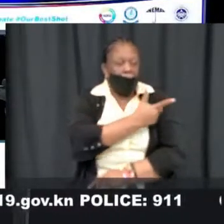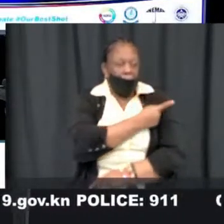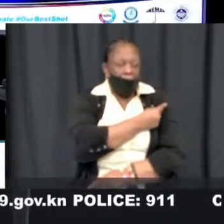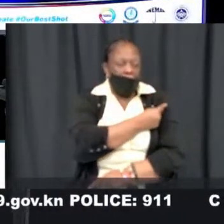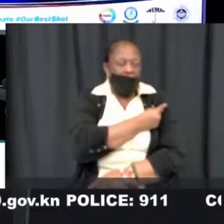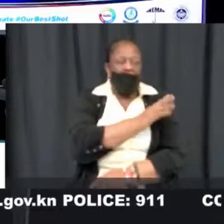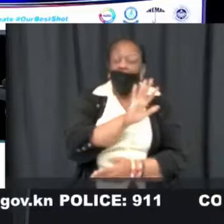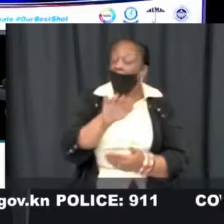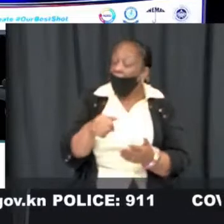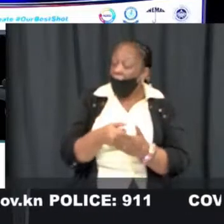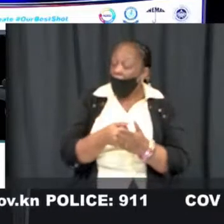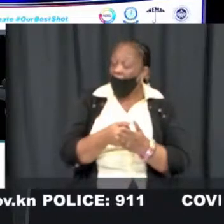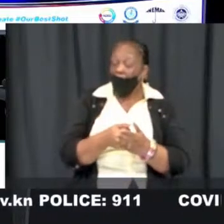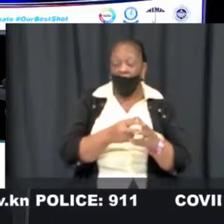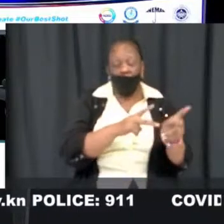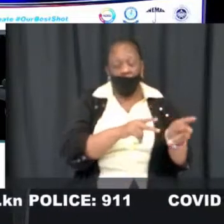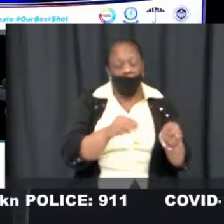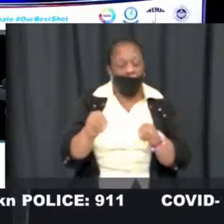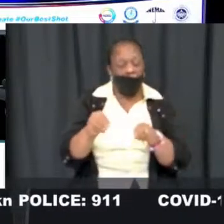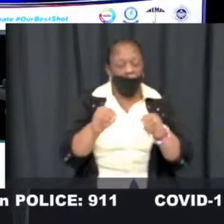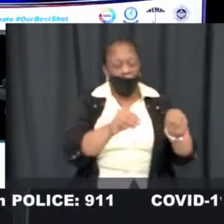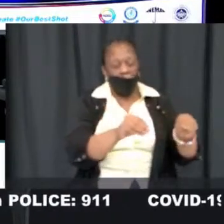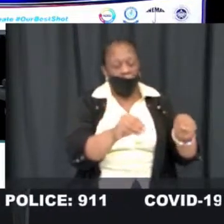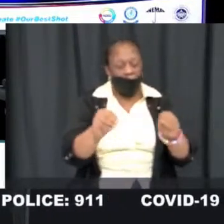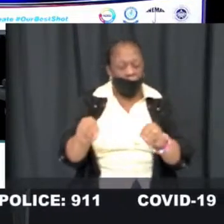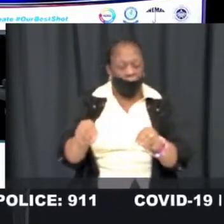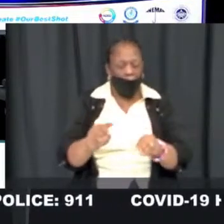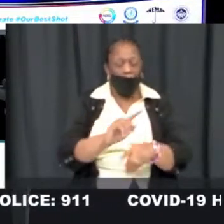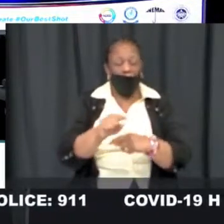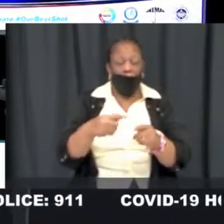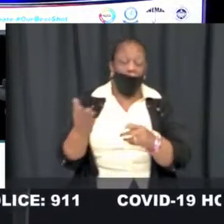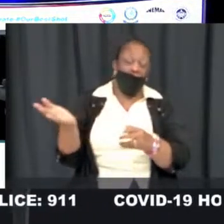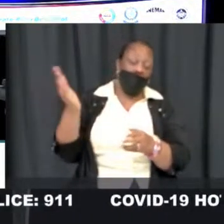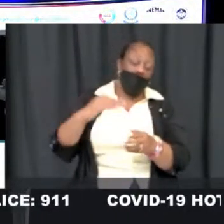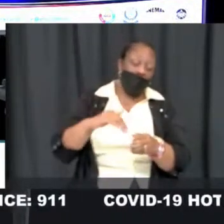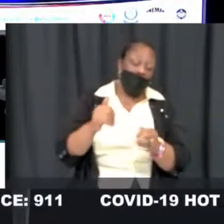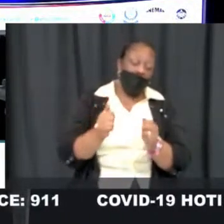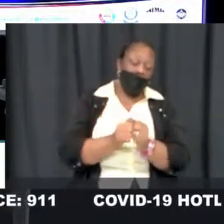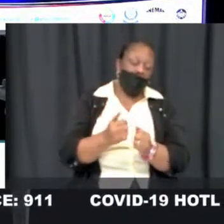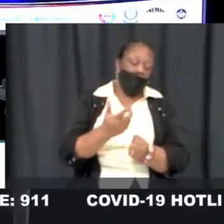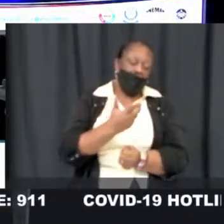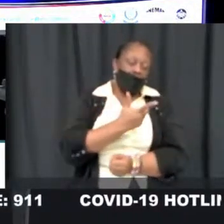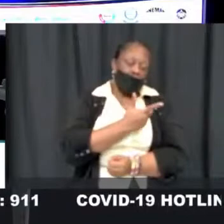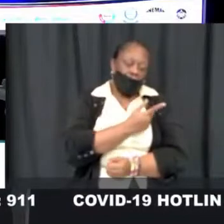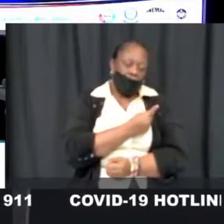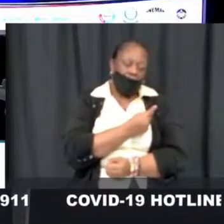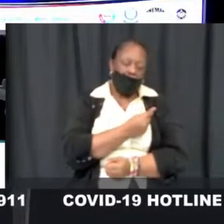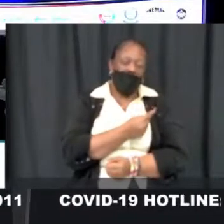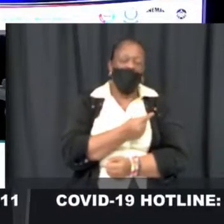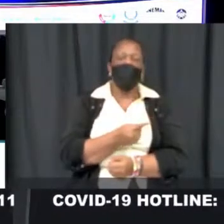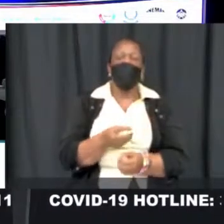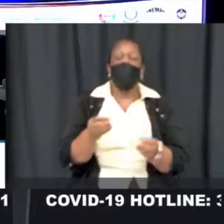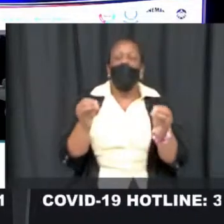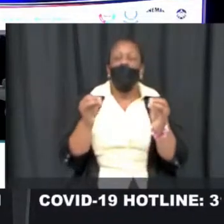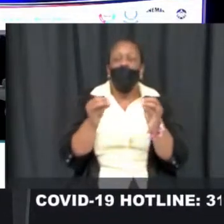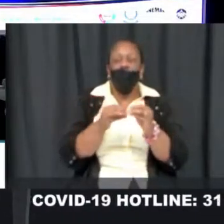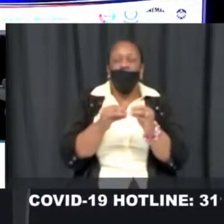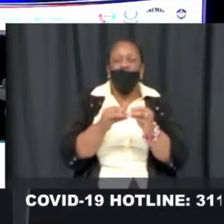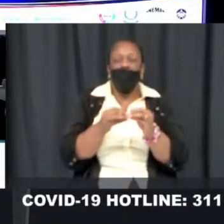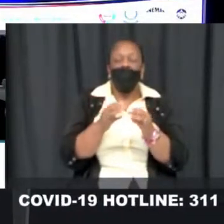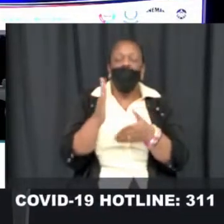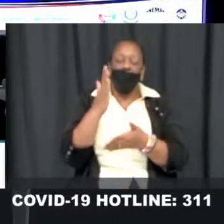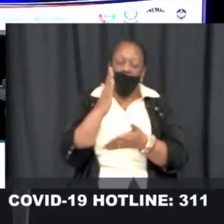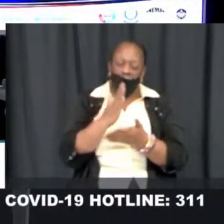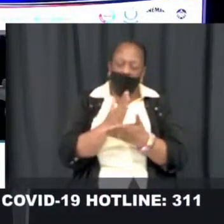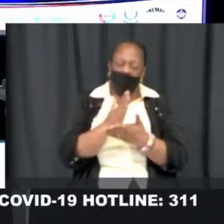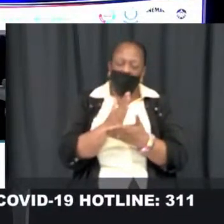move, which means the virus will move, when it comes across someone who's fully vaccinated, there's more chance that it would